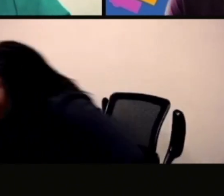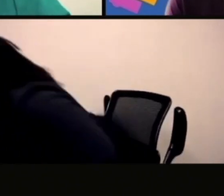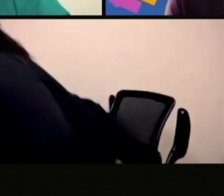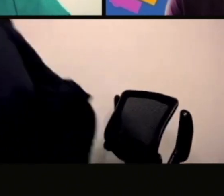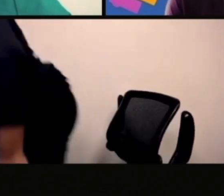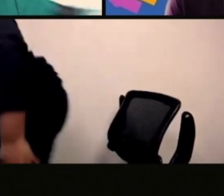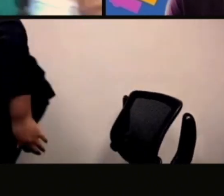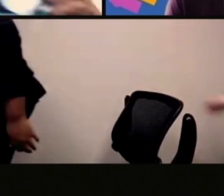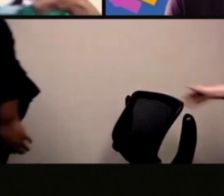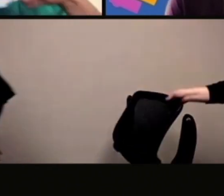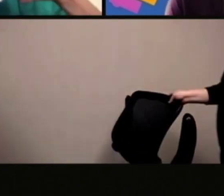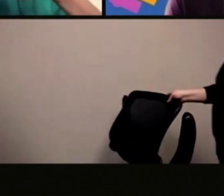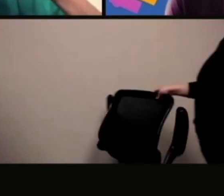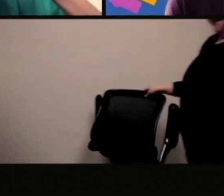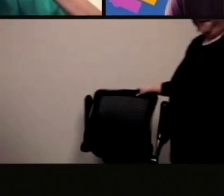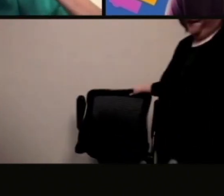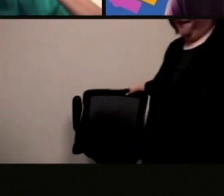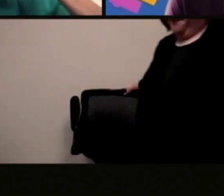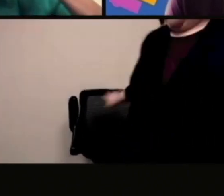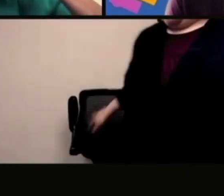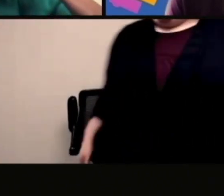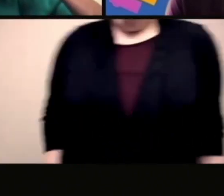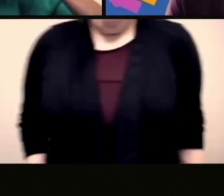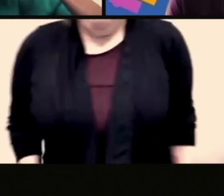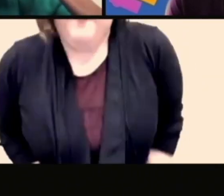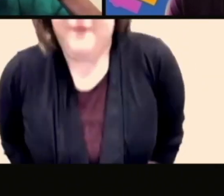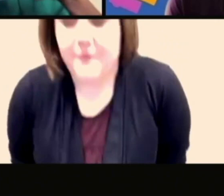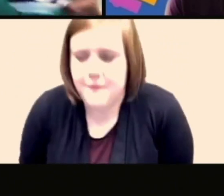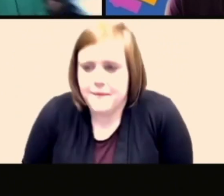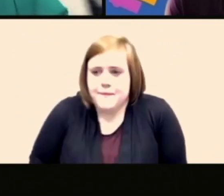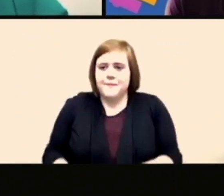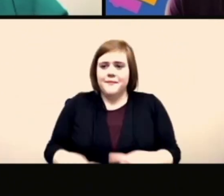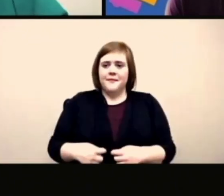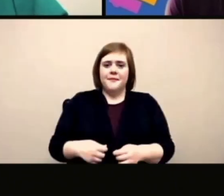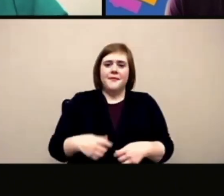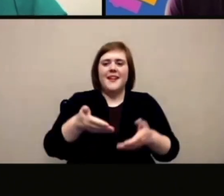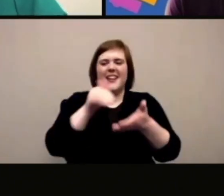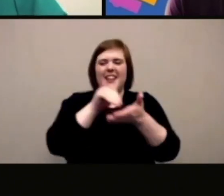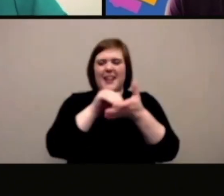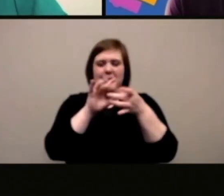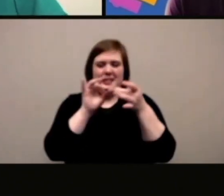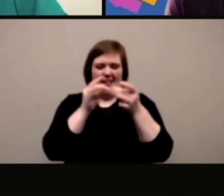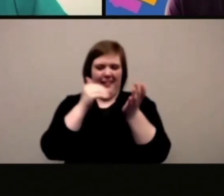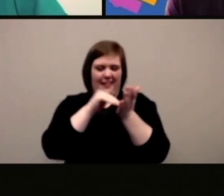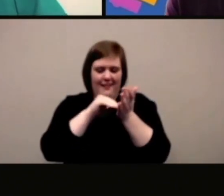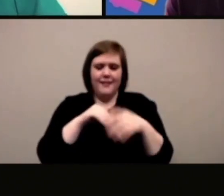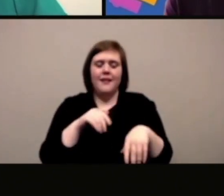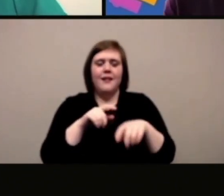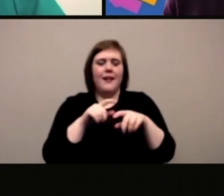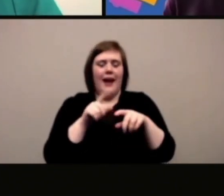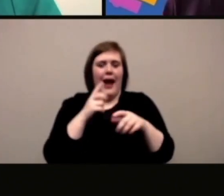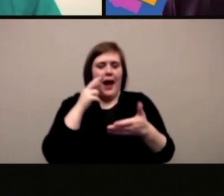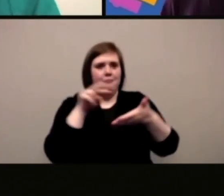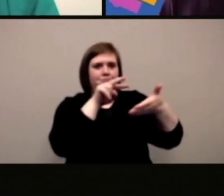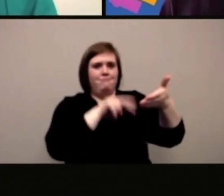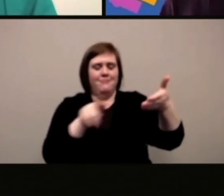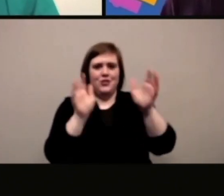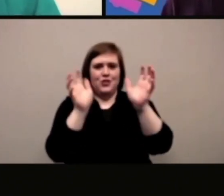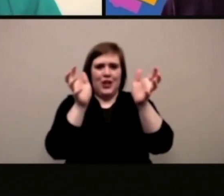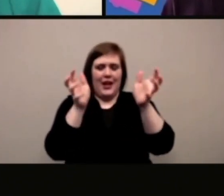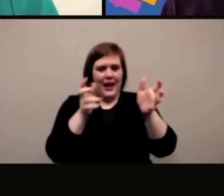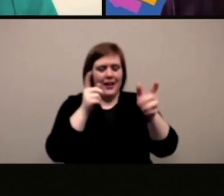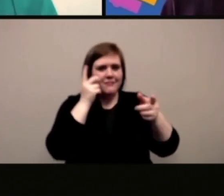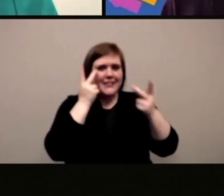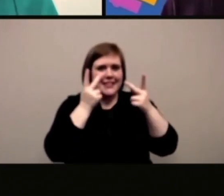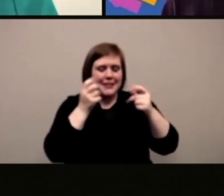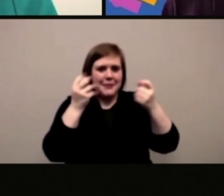once again, I'm going to say it again. I'm looking at the chat, and everyone's chiming in on their ideas, and there's a lot of diverse ideas